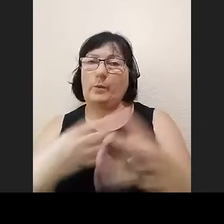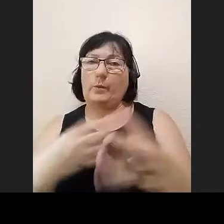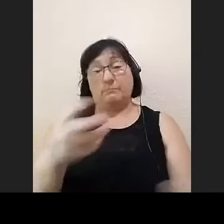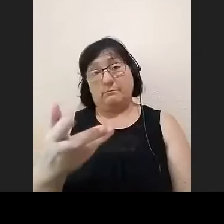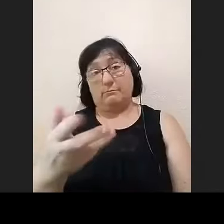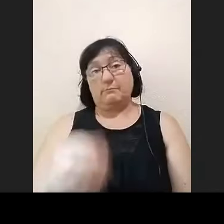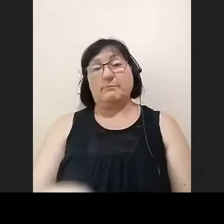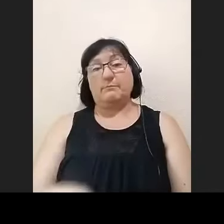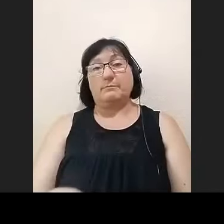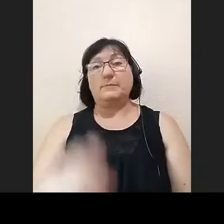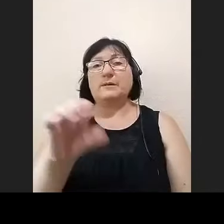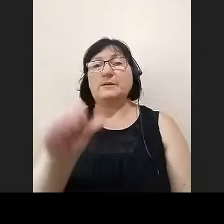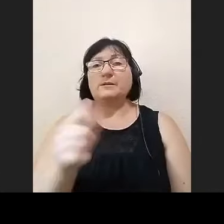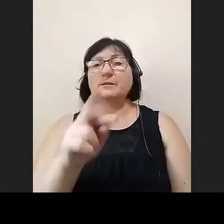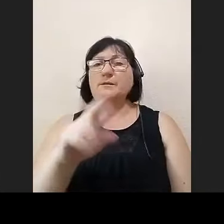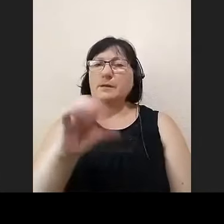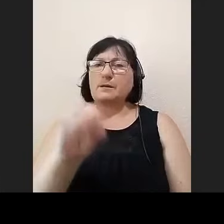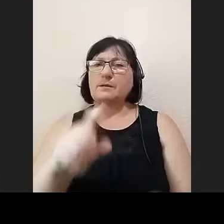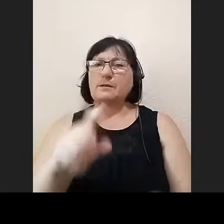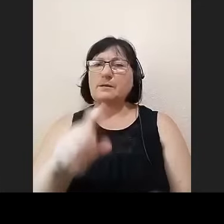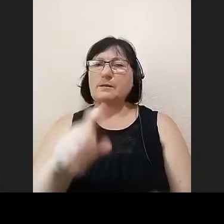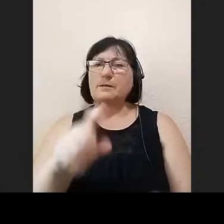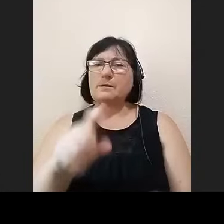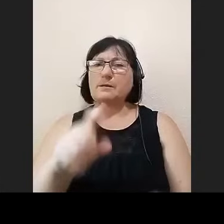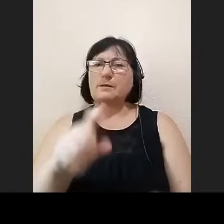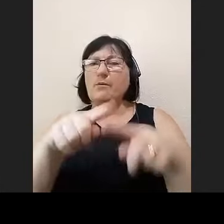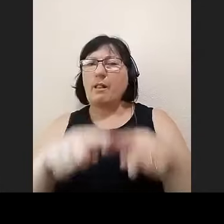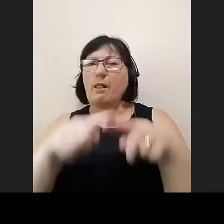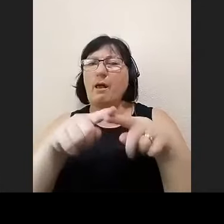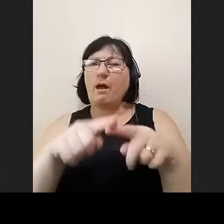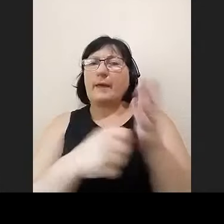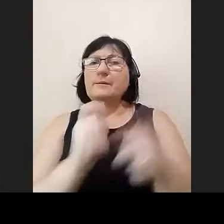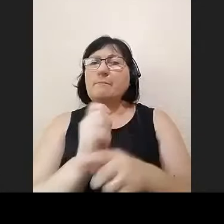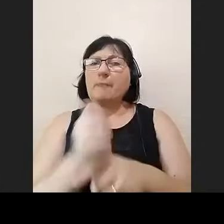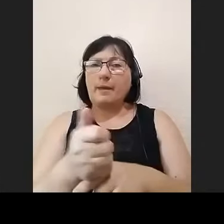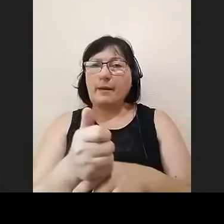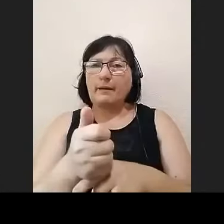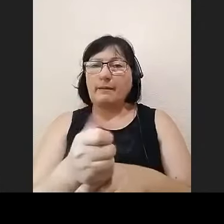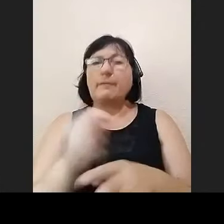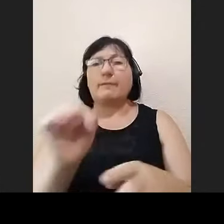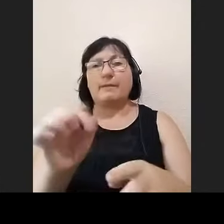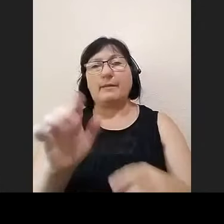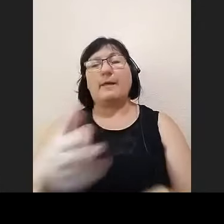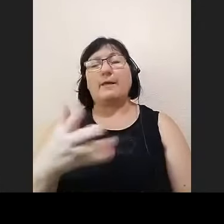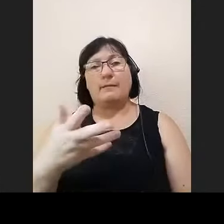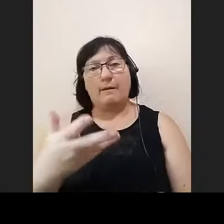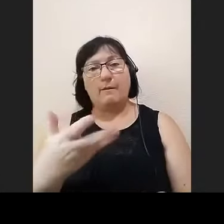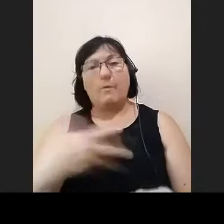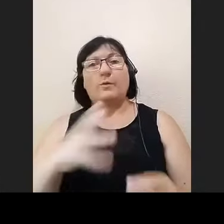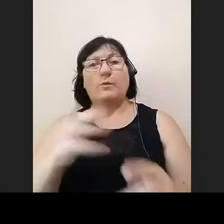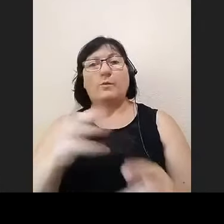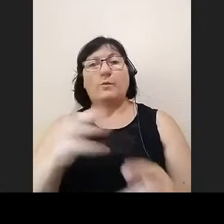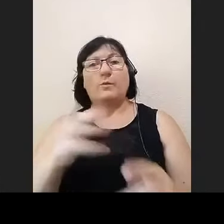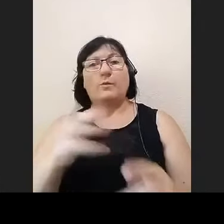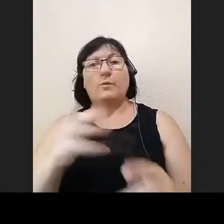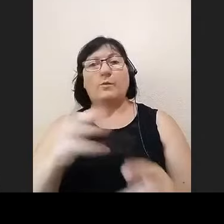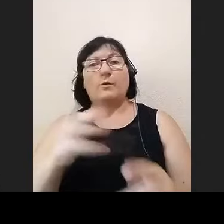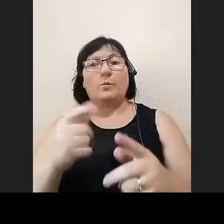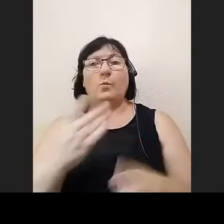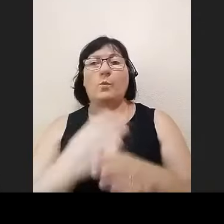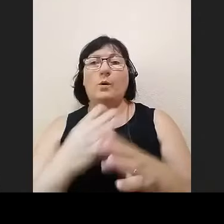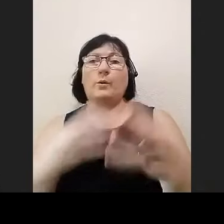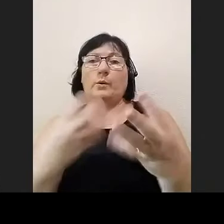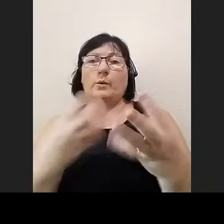choose to be compliant. And the AEO program does just this. It provides an international system